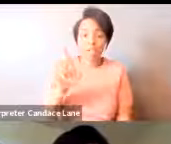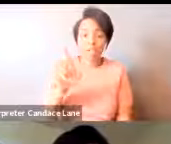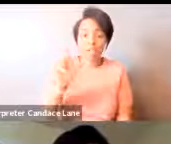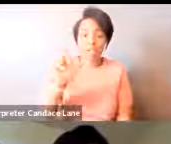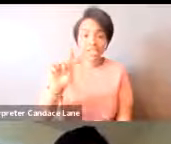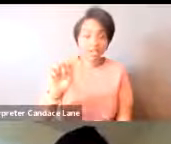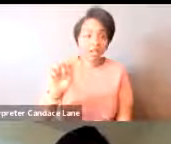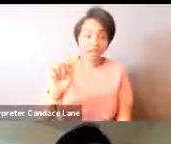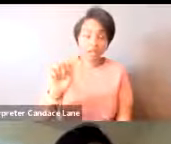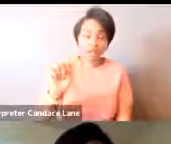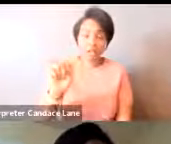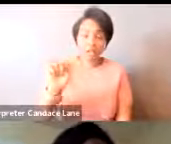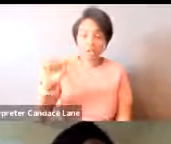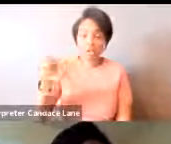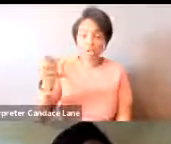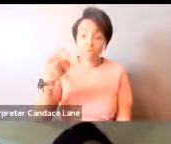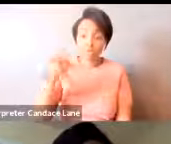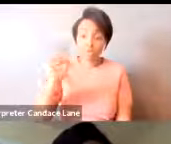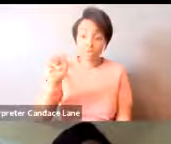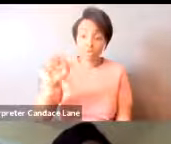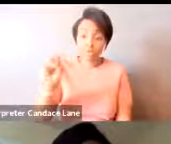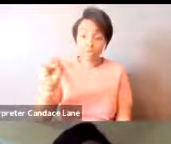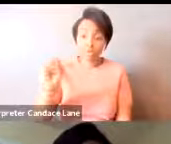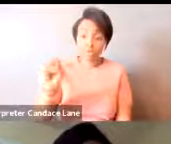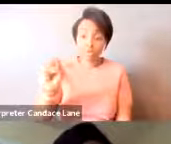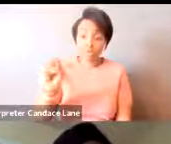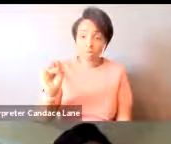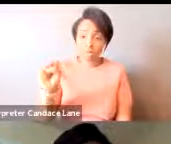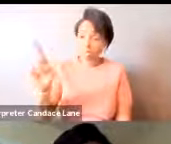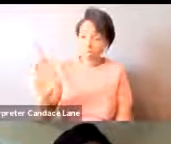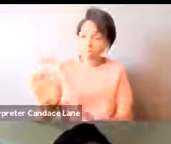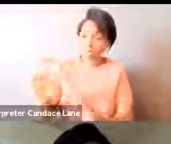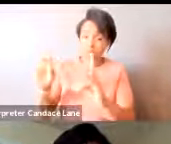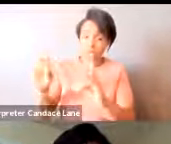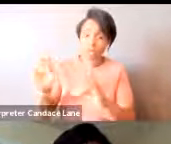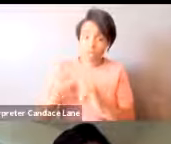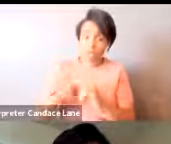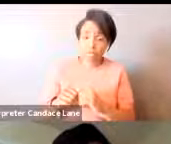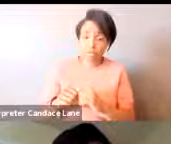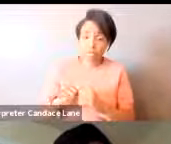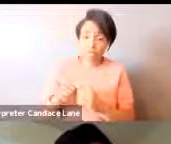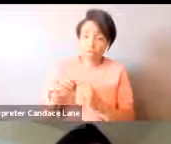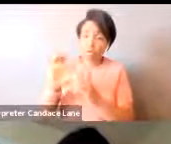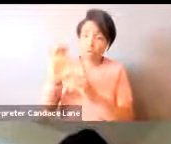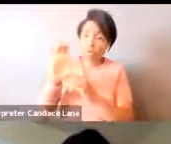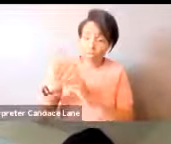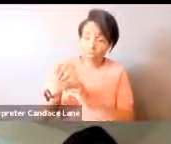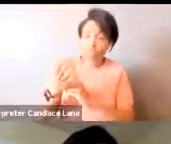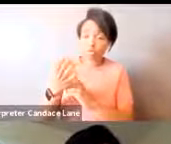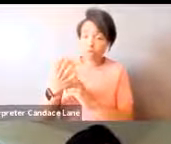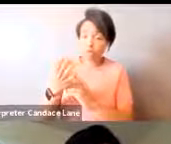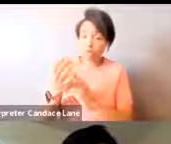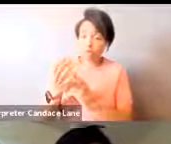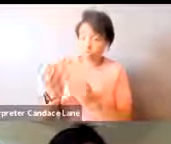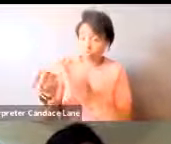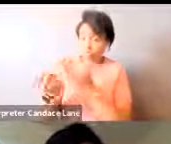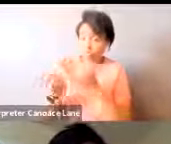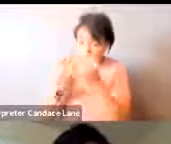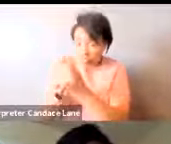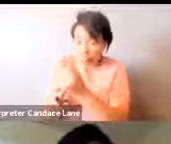She's a poet, educator, cultural activist, anthologist, and recipient of